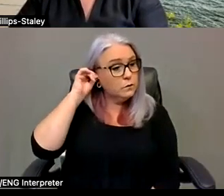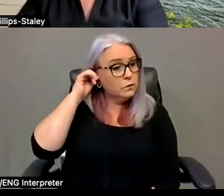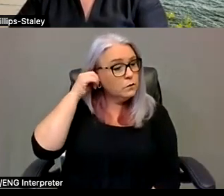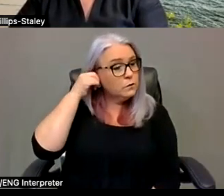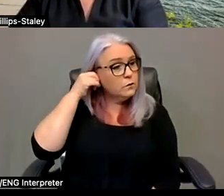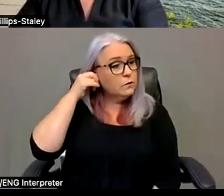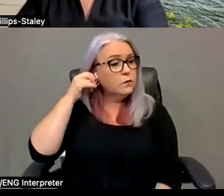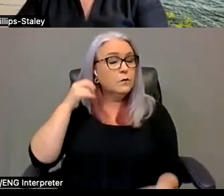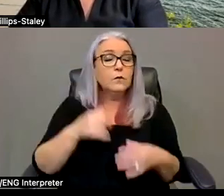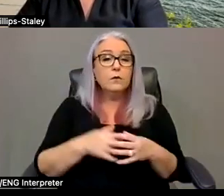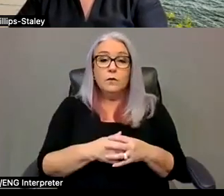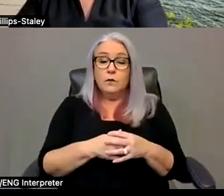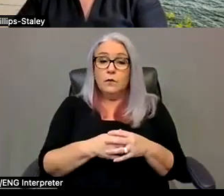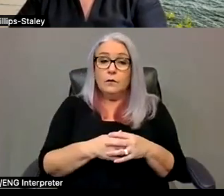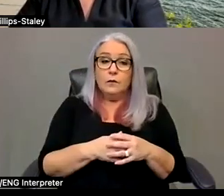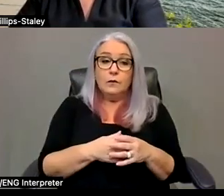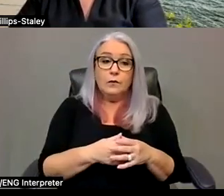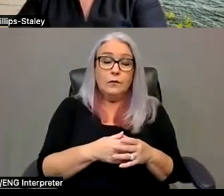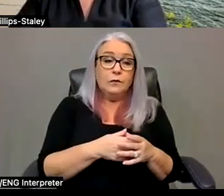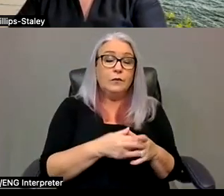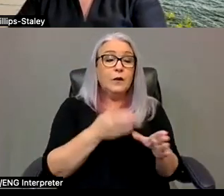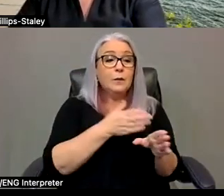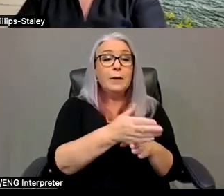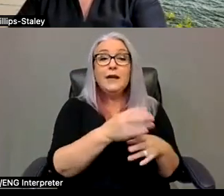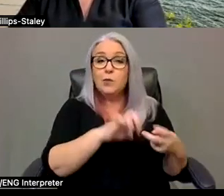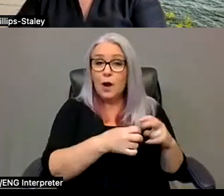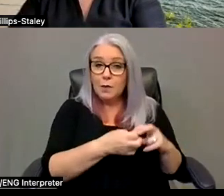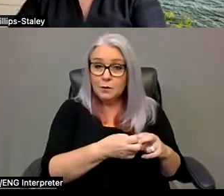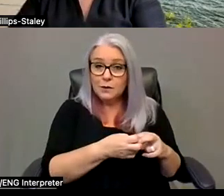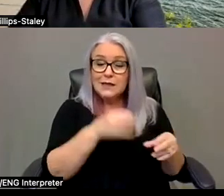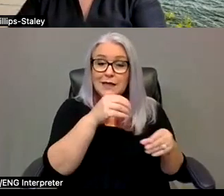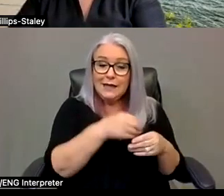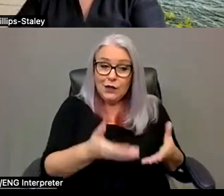facing Tarrytown, and what uniquely qualifies you to tackle them?